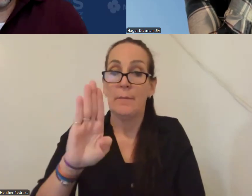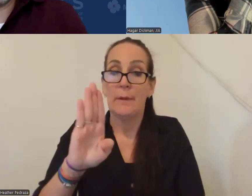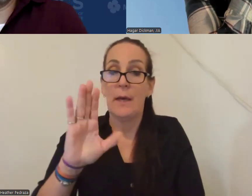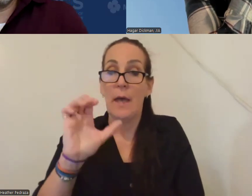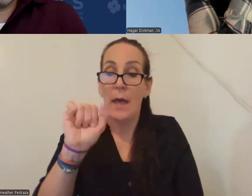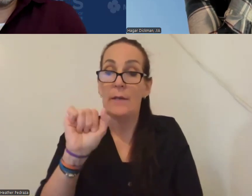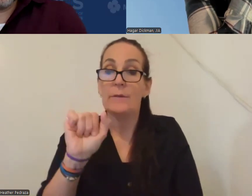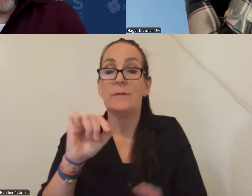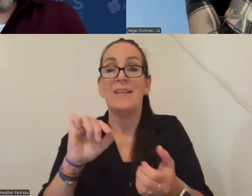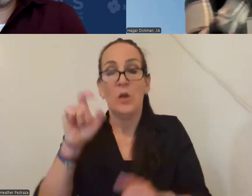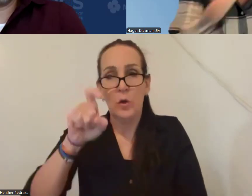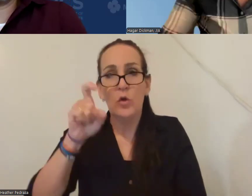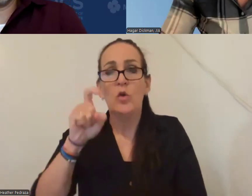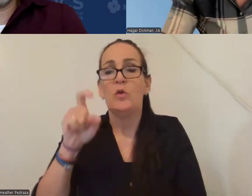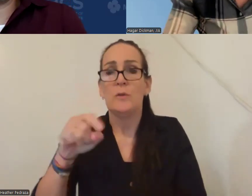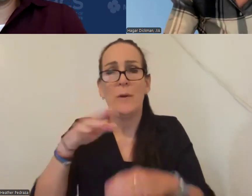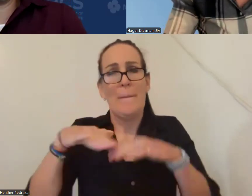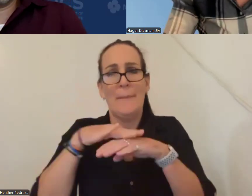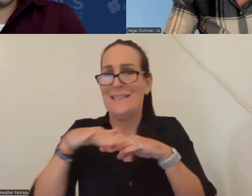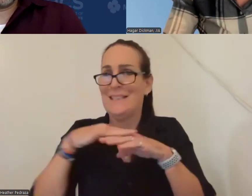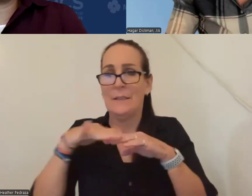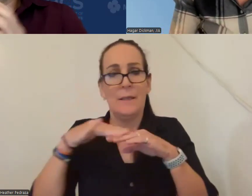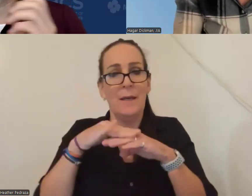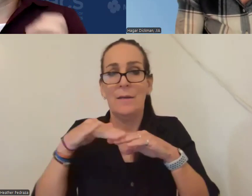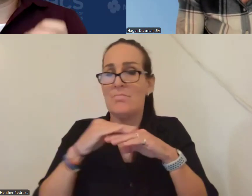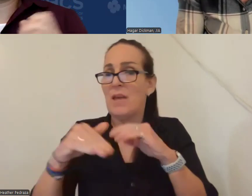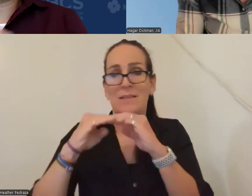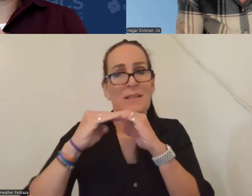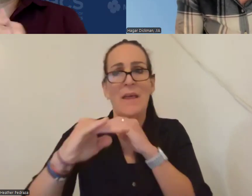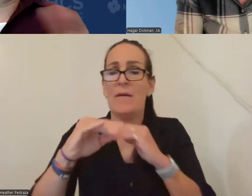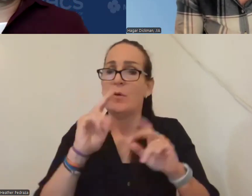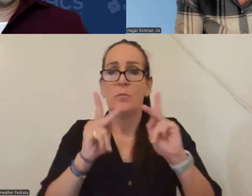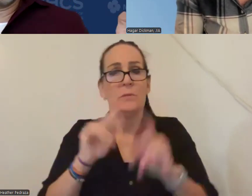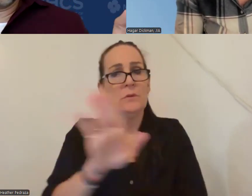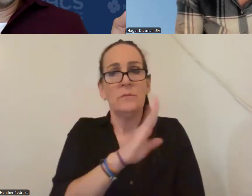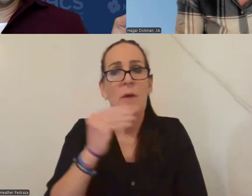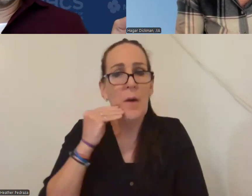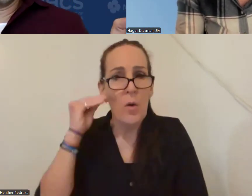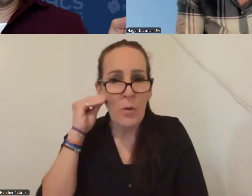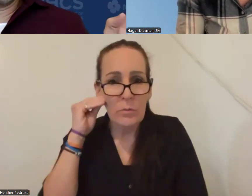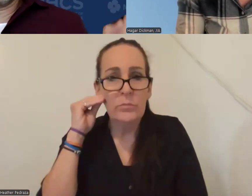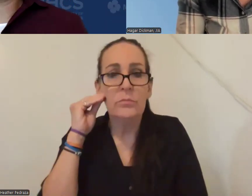in people's homes, care and case management, not products. So